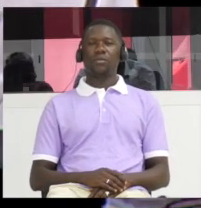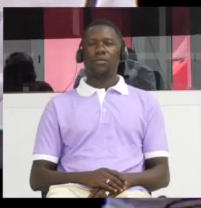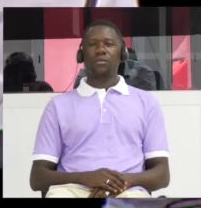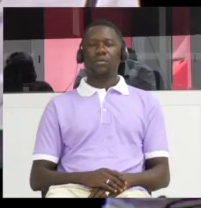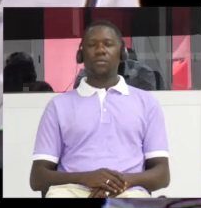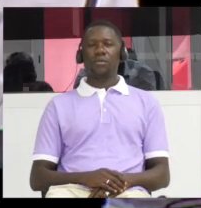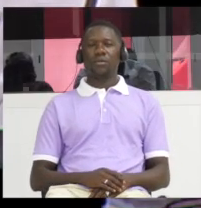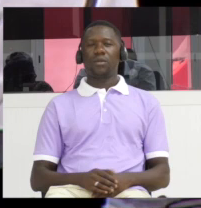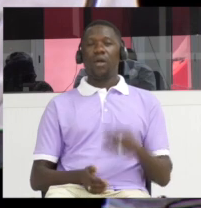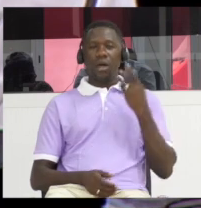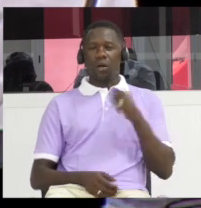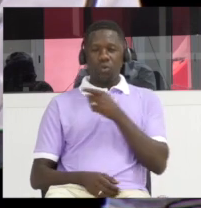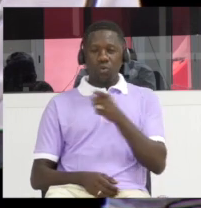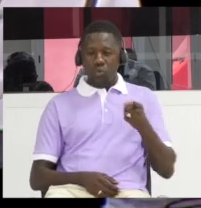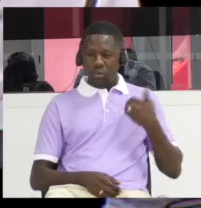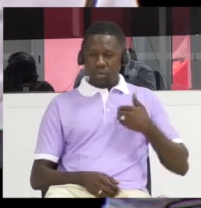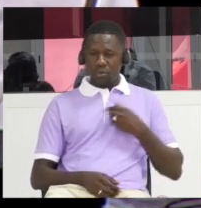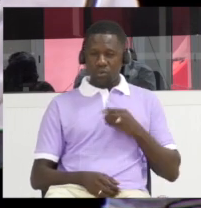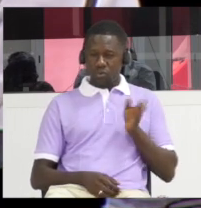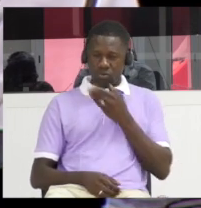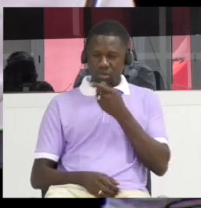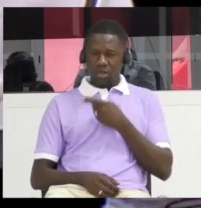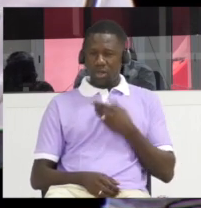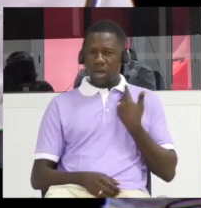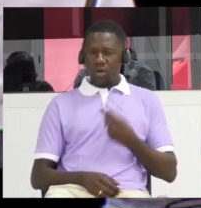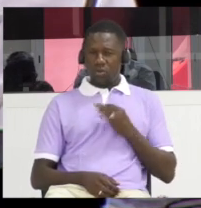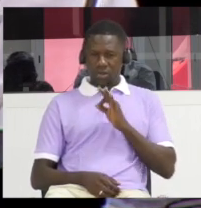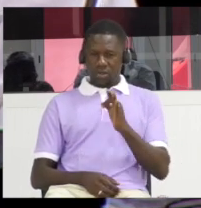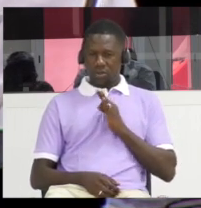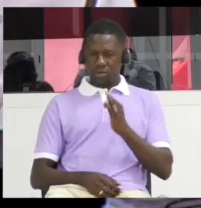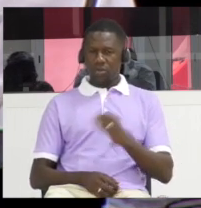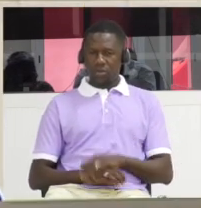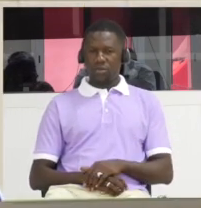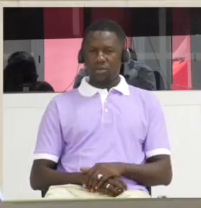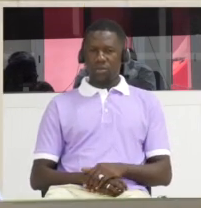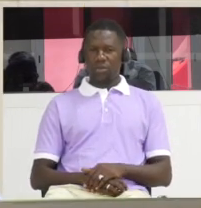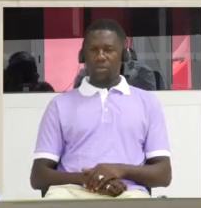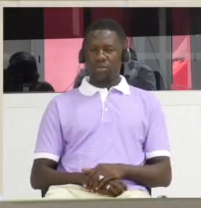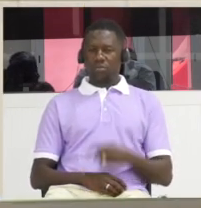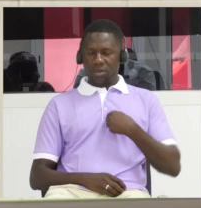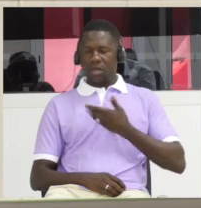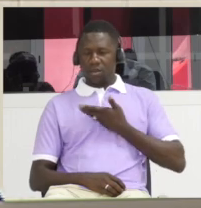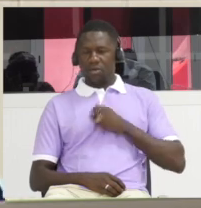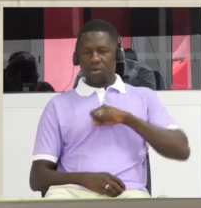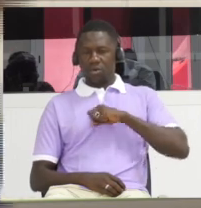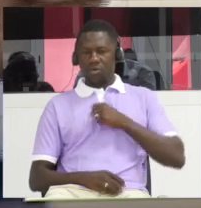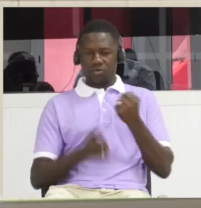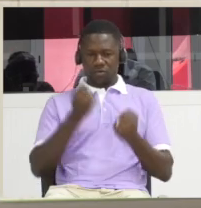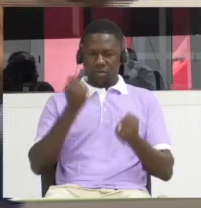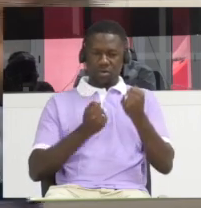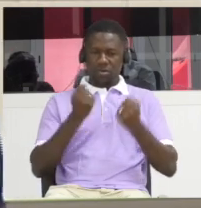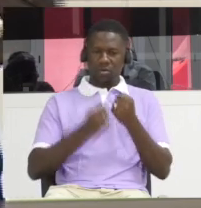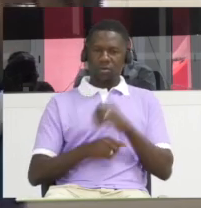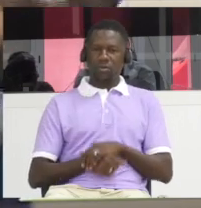How did you guys go there? What was your means of transportation? I was in my vehicle, which had a civilian, you